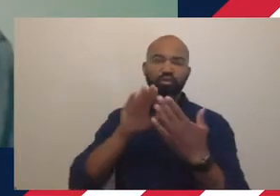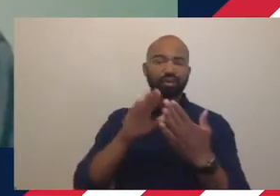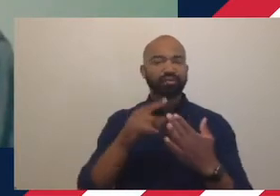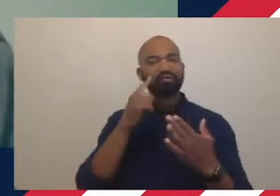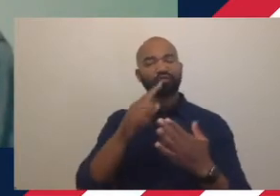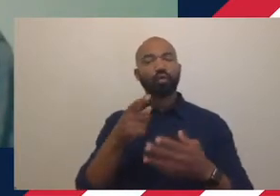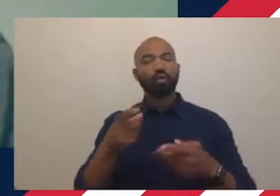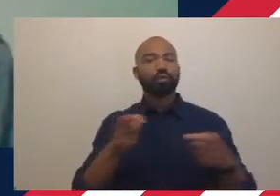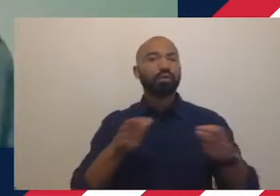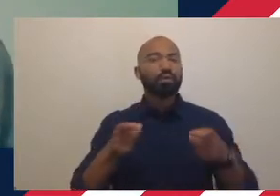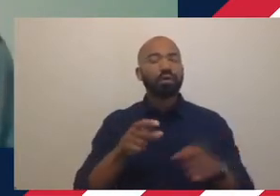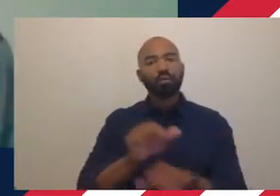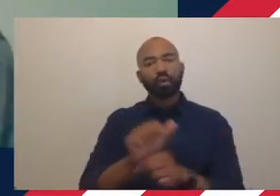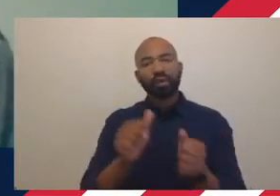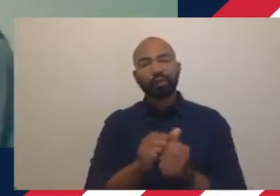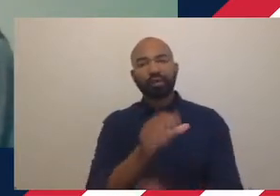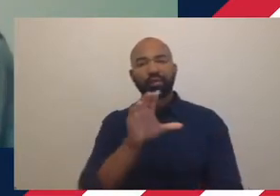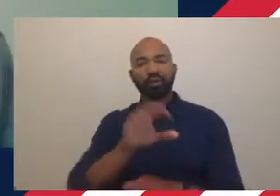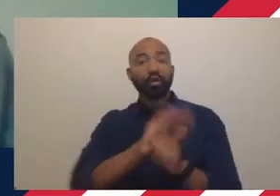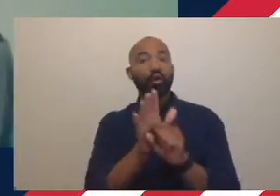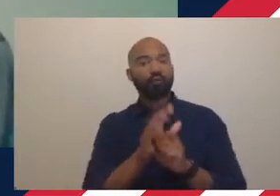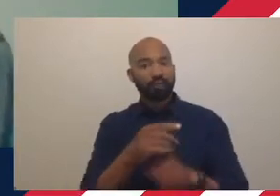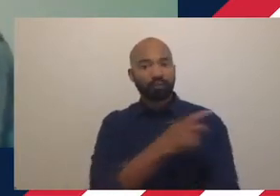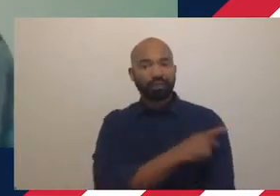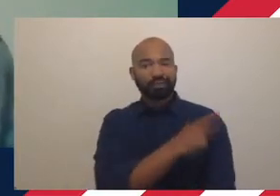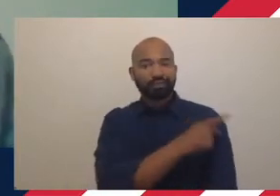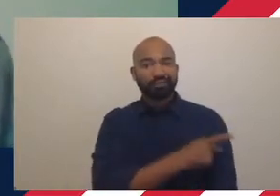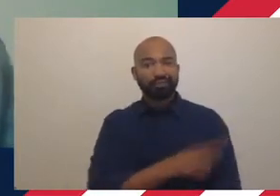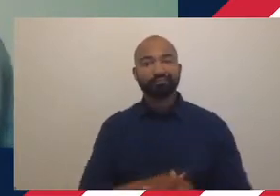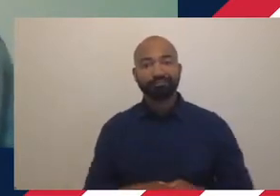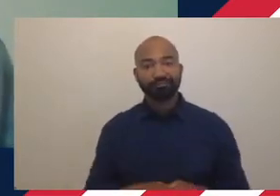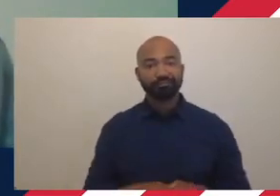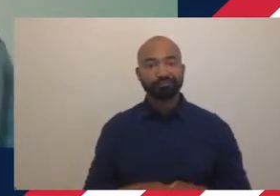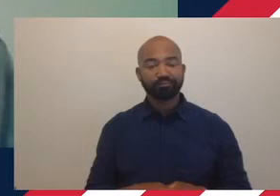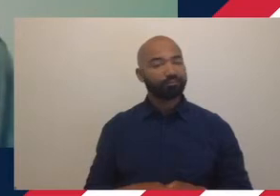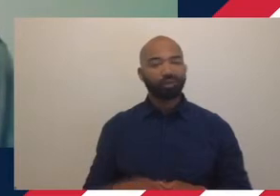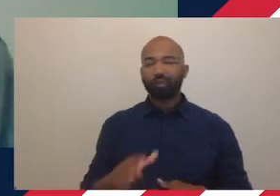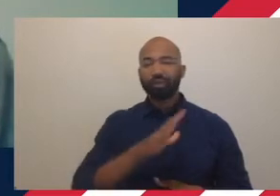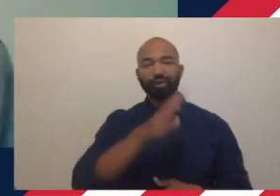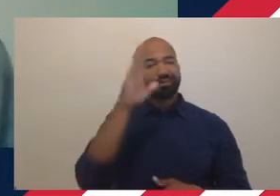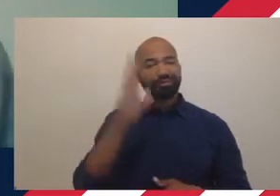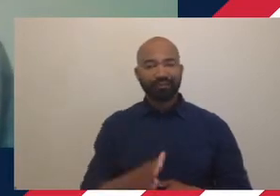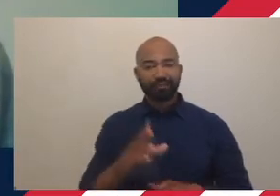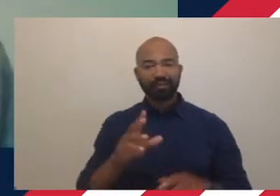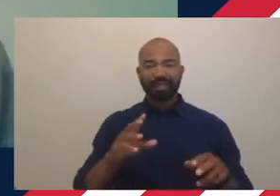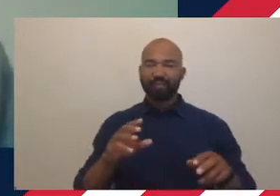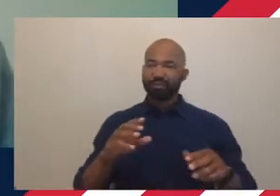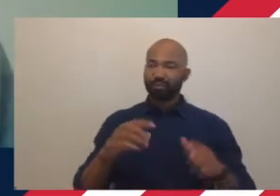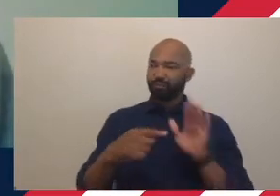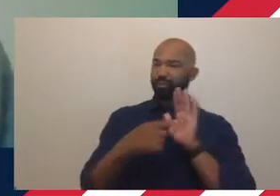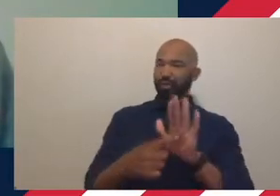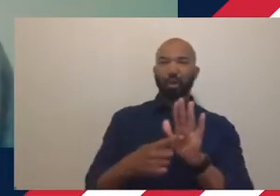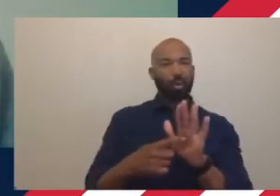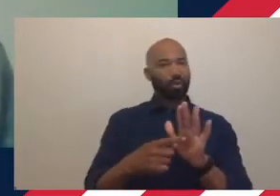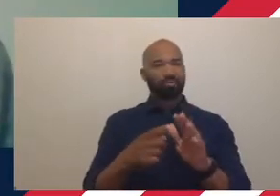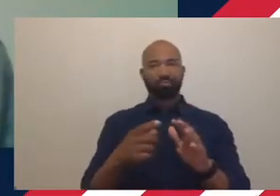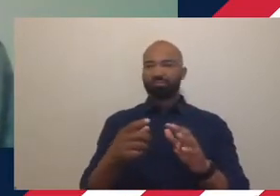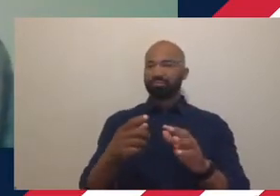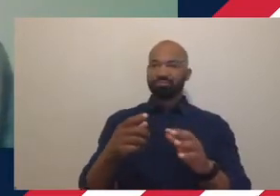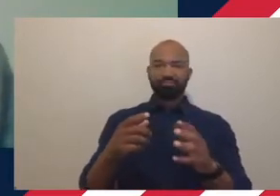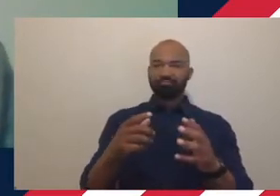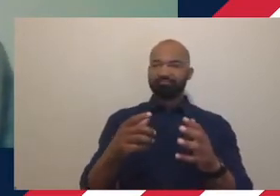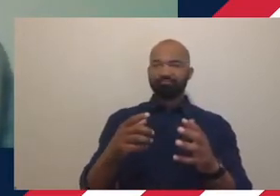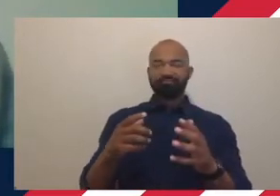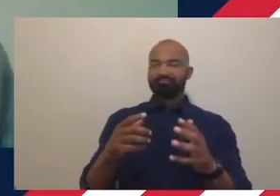And unfortunately, no one will ever be able to quantify the impact of seeing our patients say goodbye